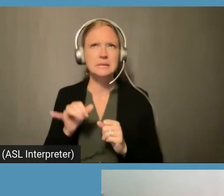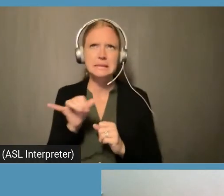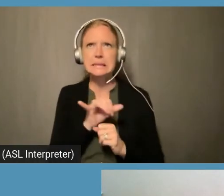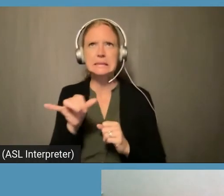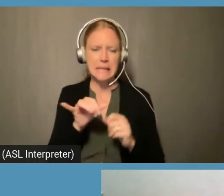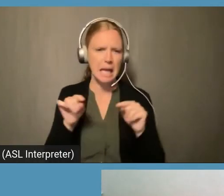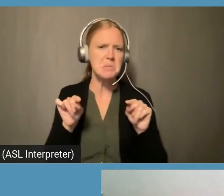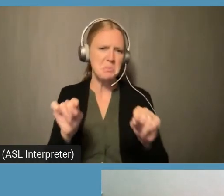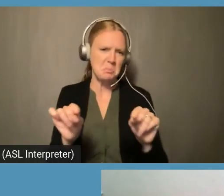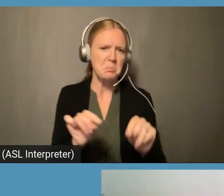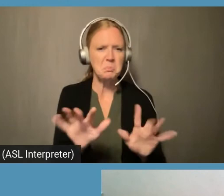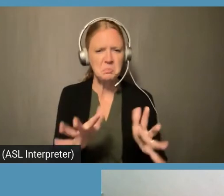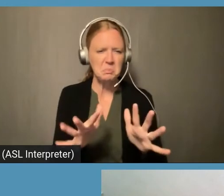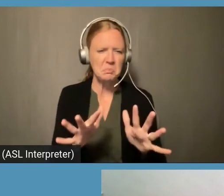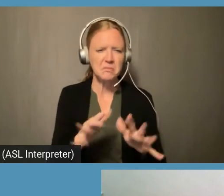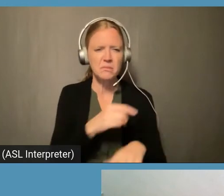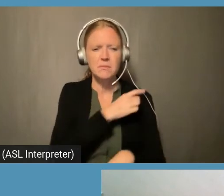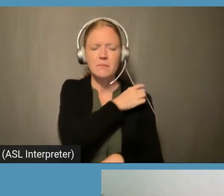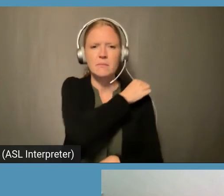it's